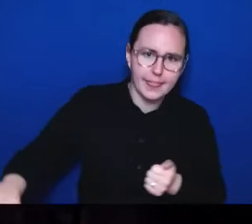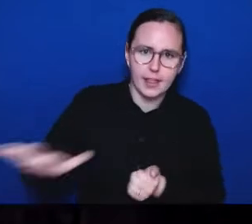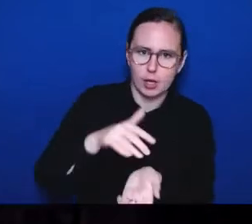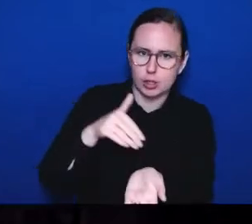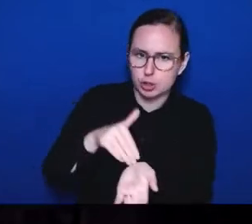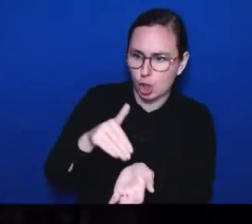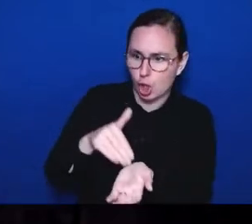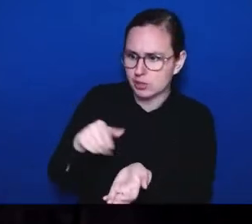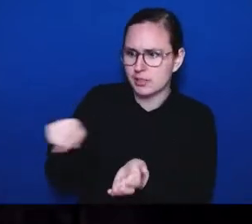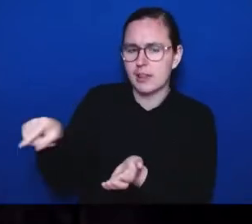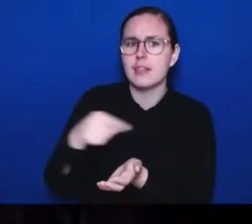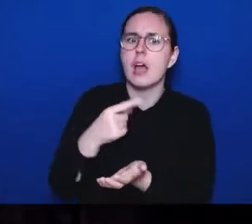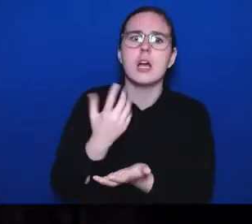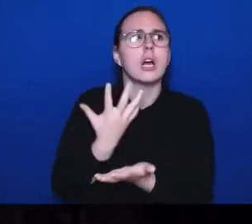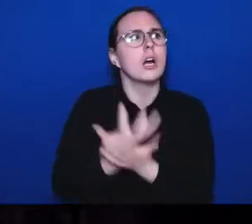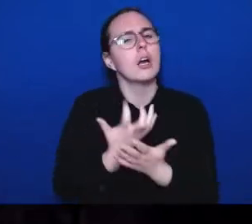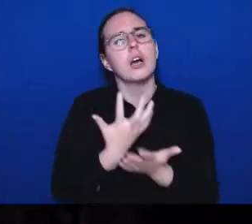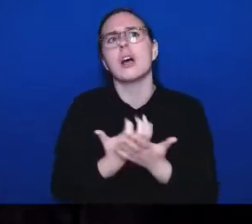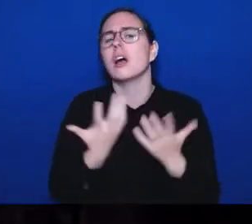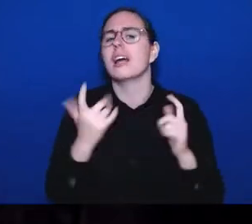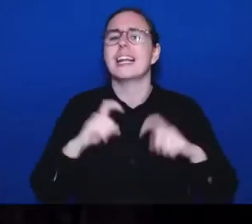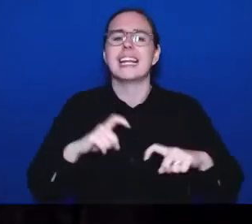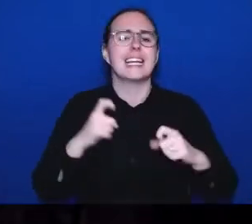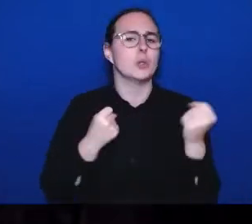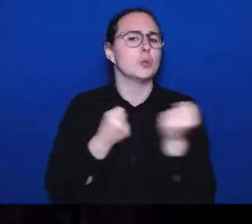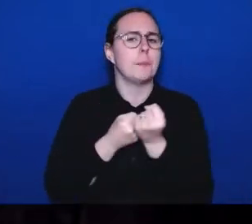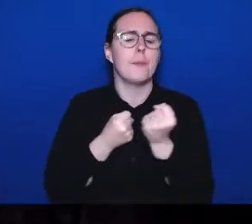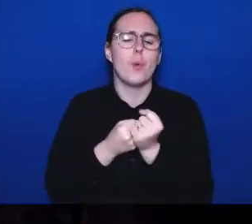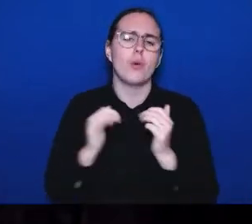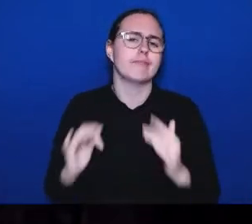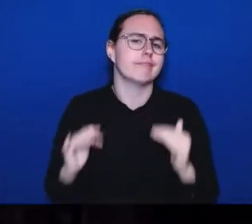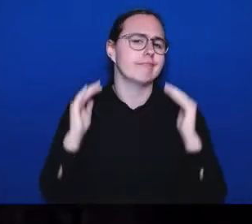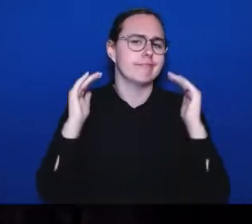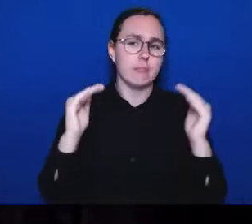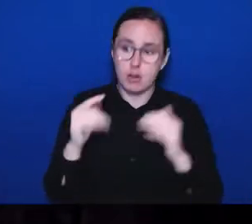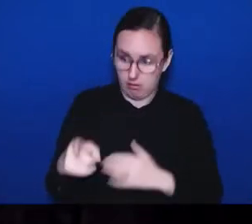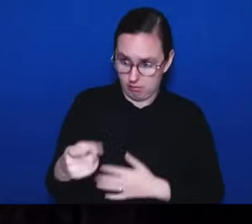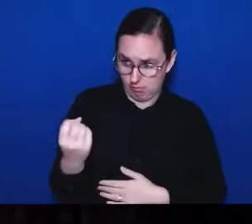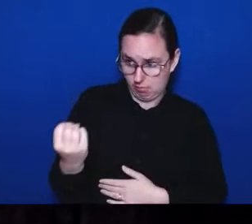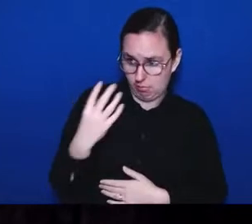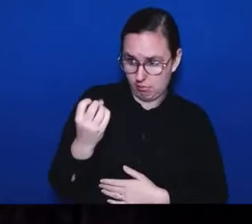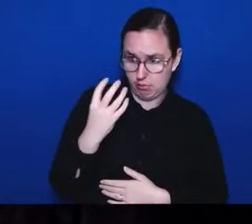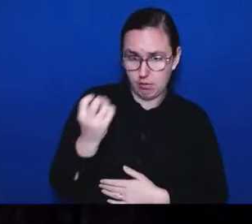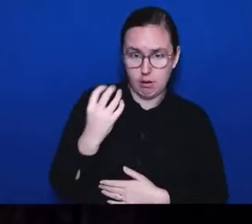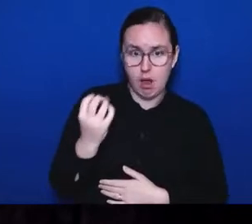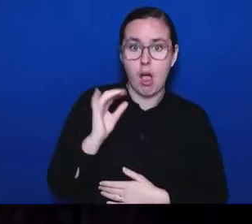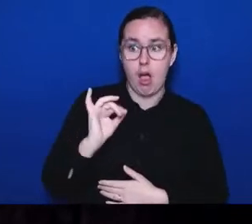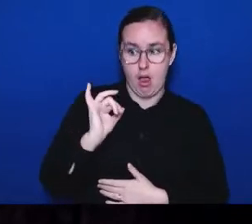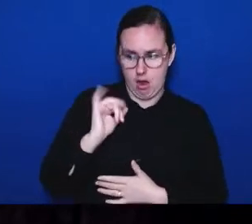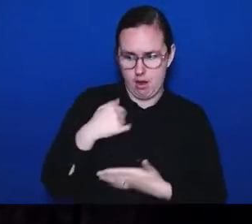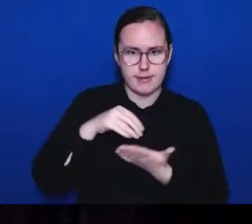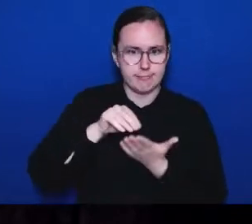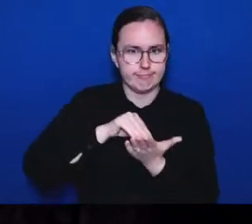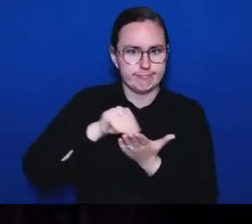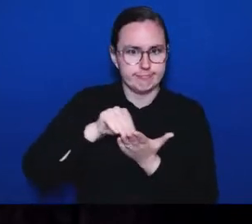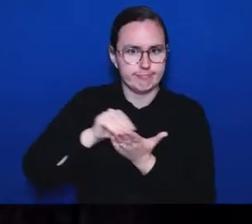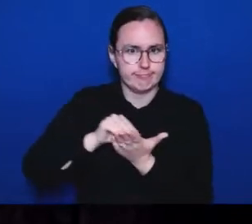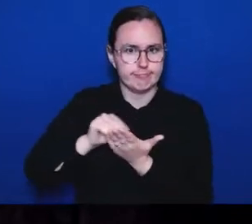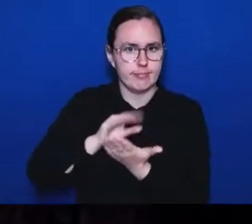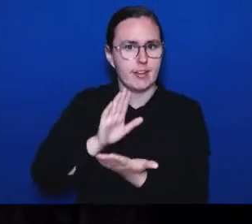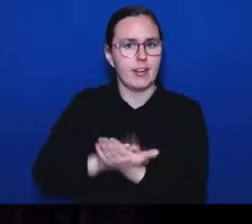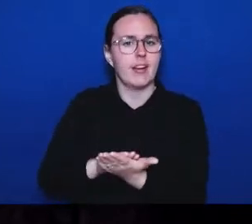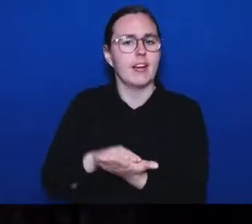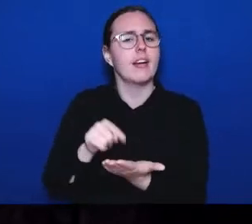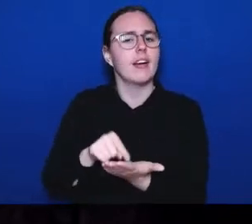patients. They told us clearly what they need so that they can provide quality care and be responsive to all of their